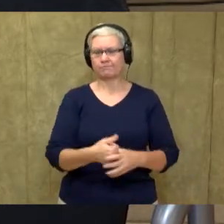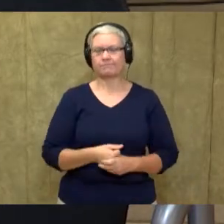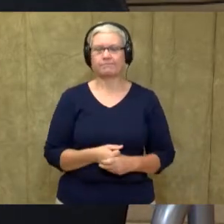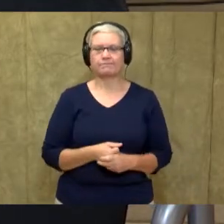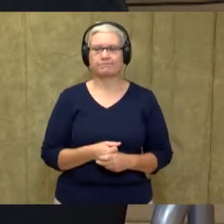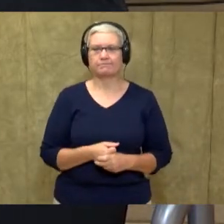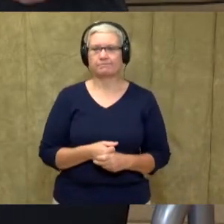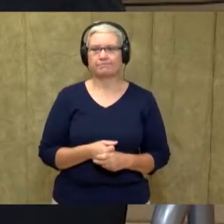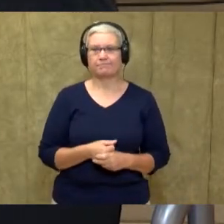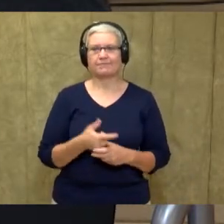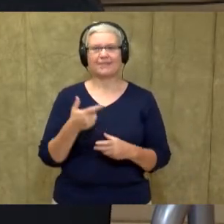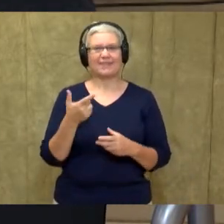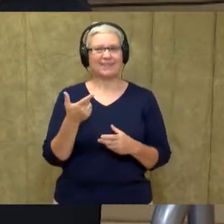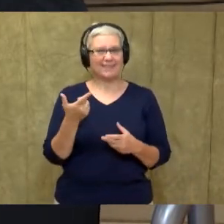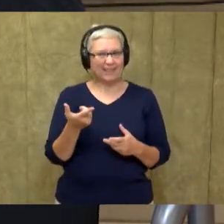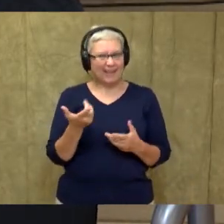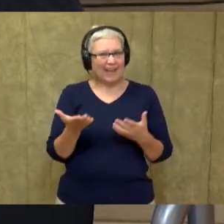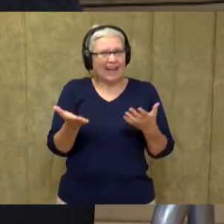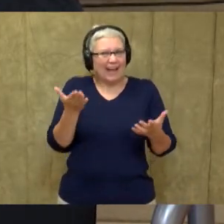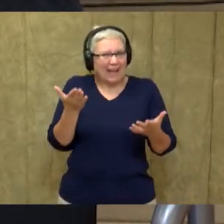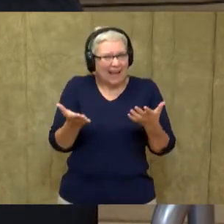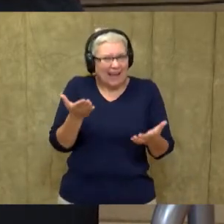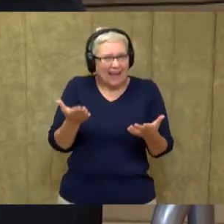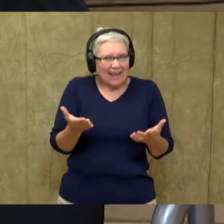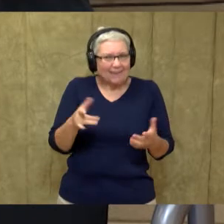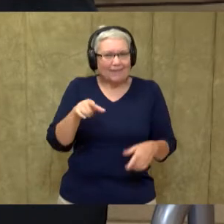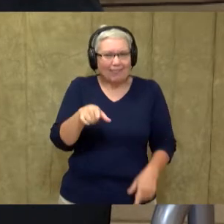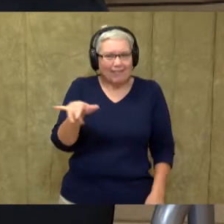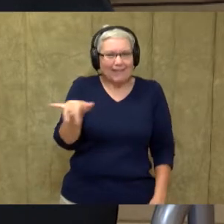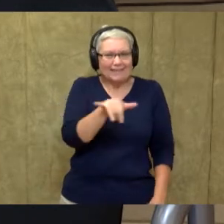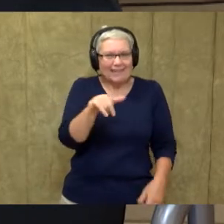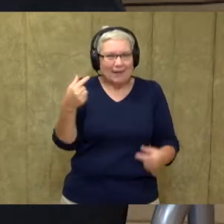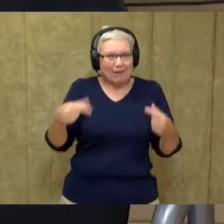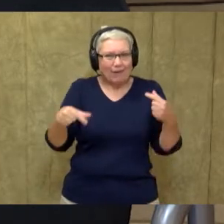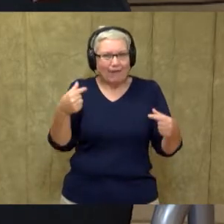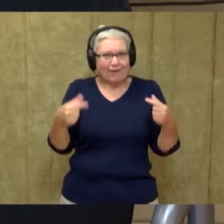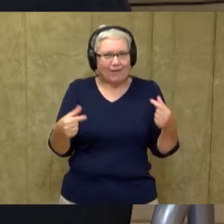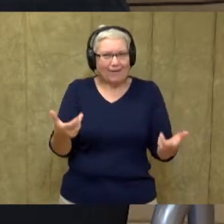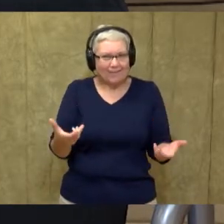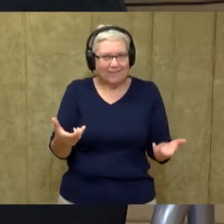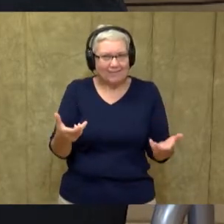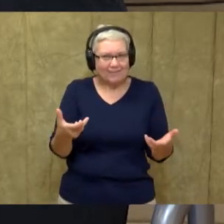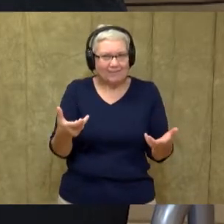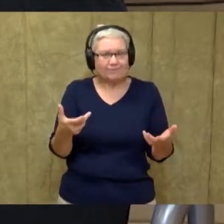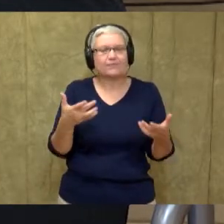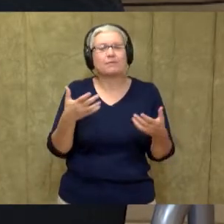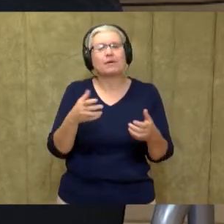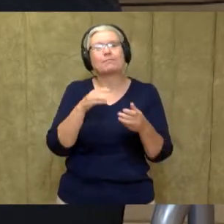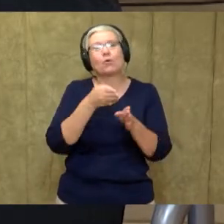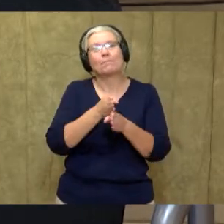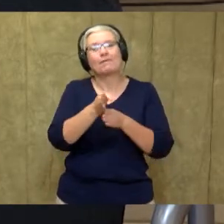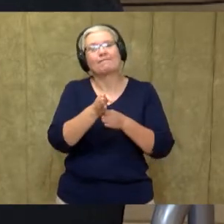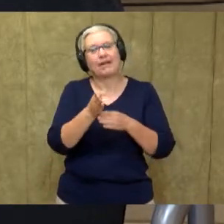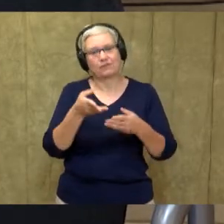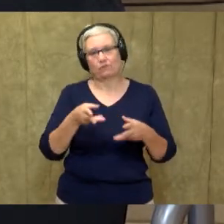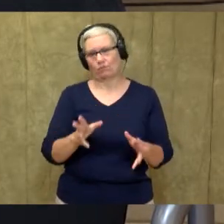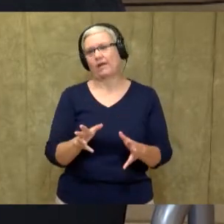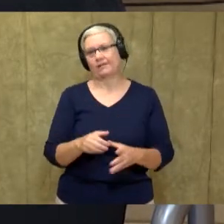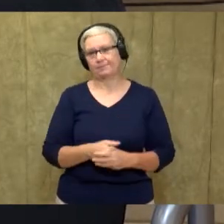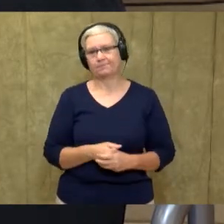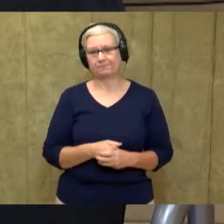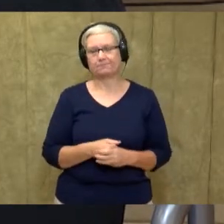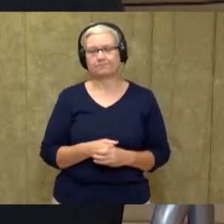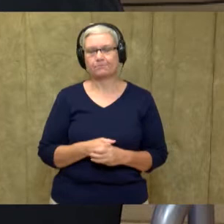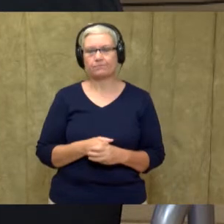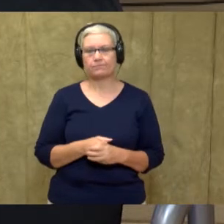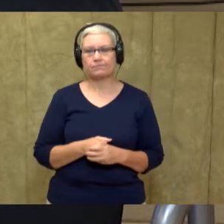a degree, that is what academic argument is, but it's in a much more professional way. And we're going to